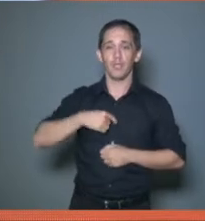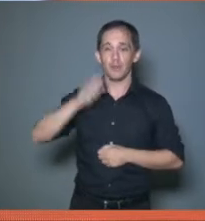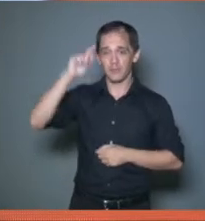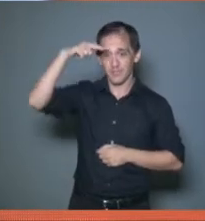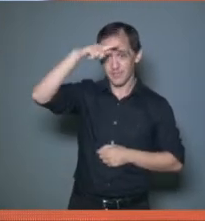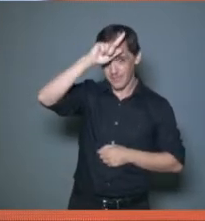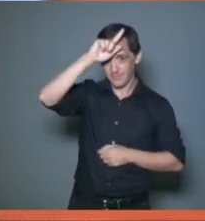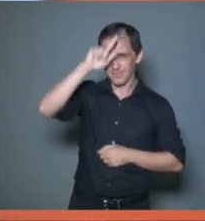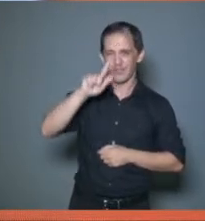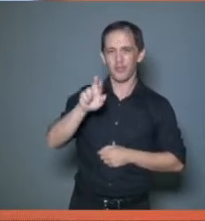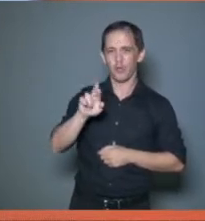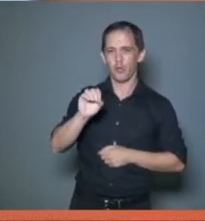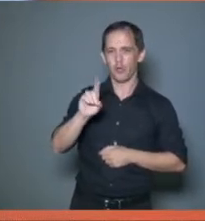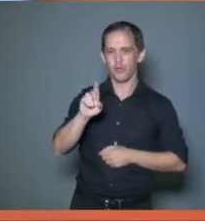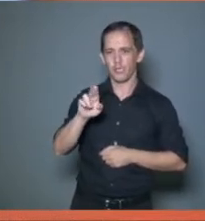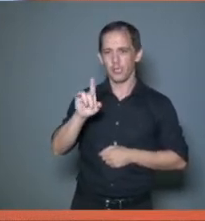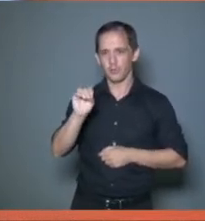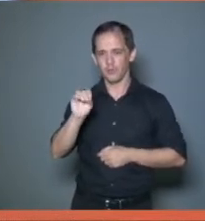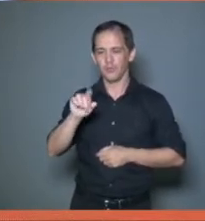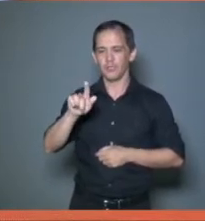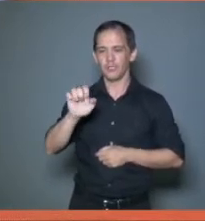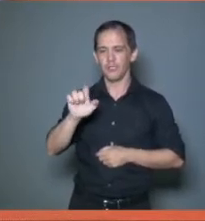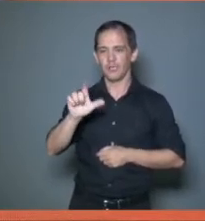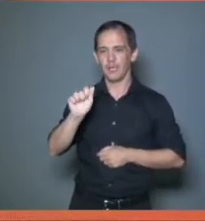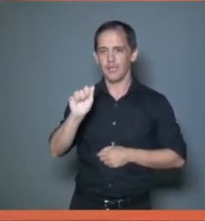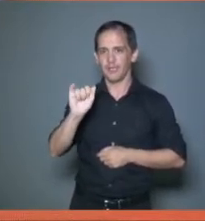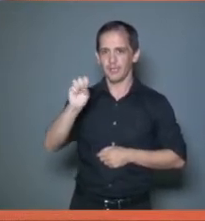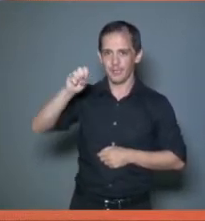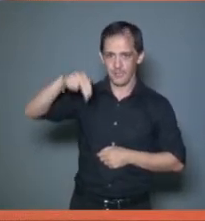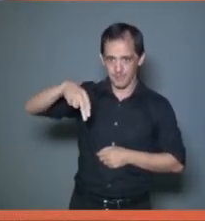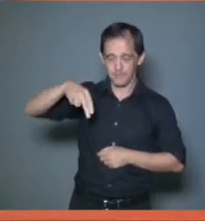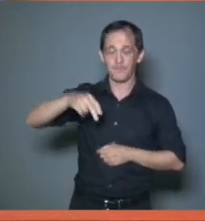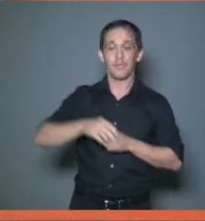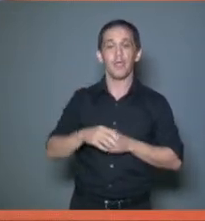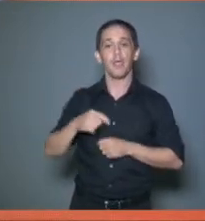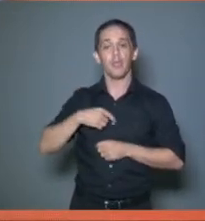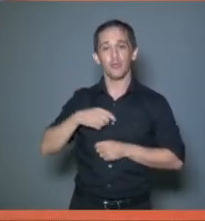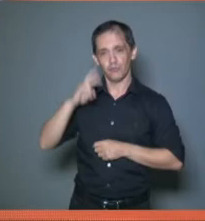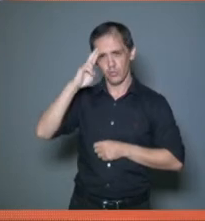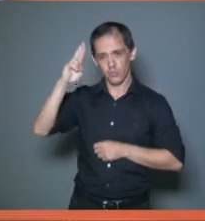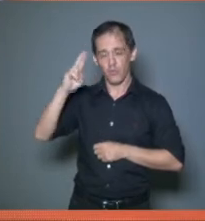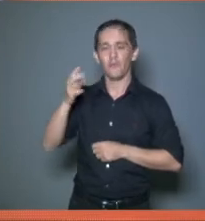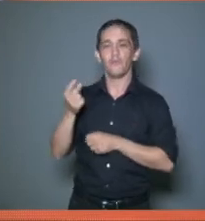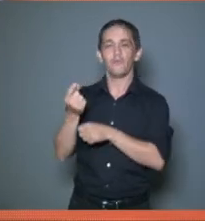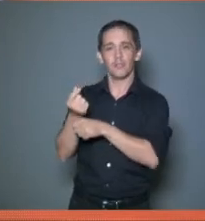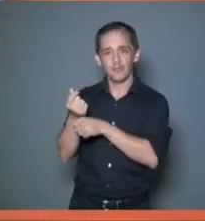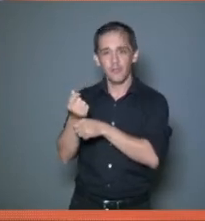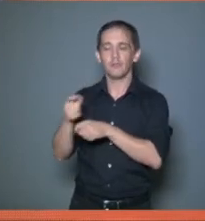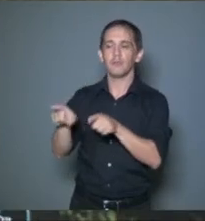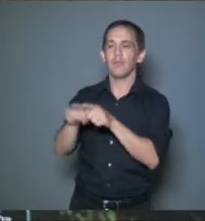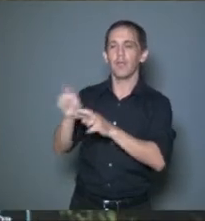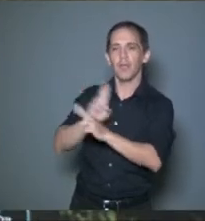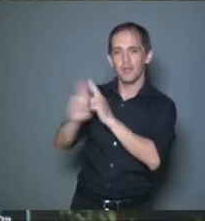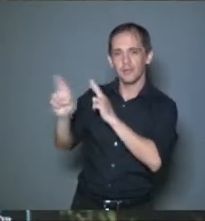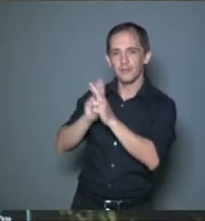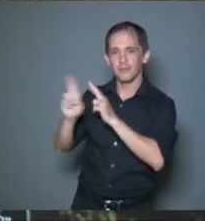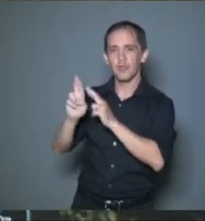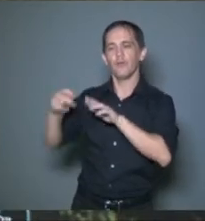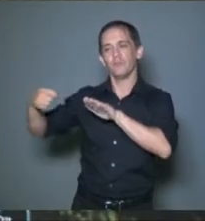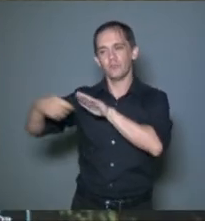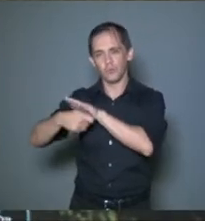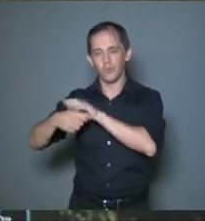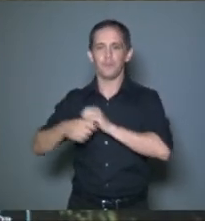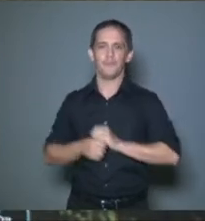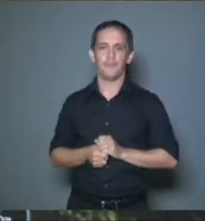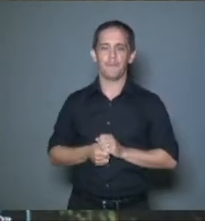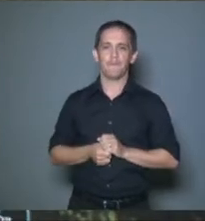Gelain, financial manager and investors relations manager at SLC, and will be your